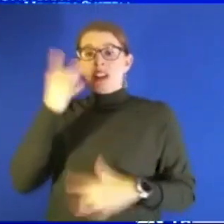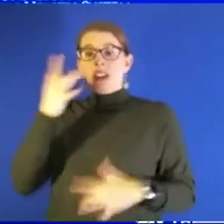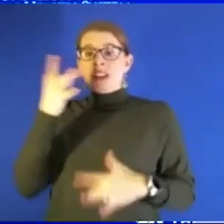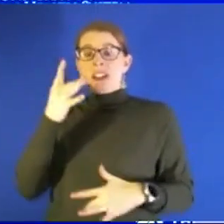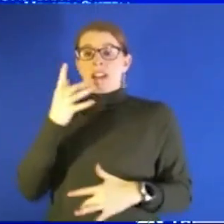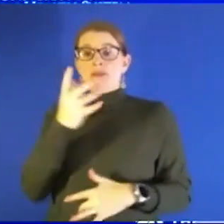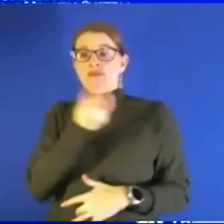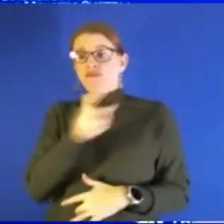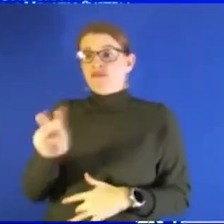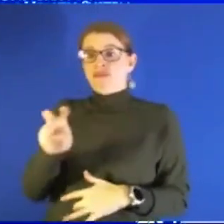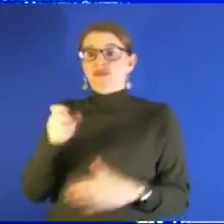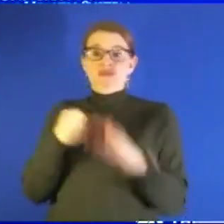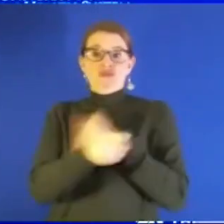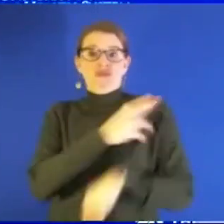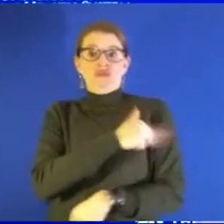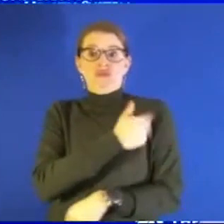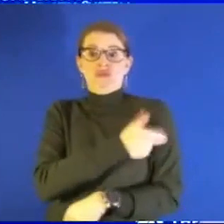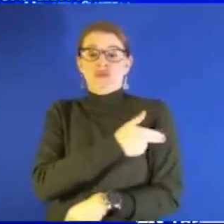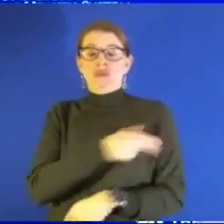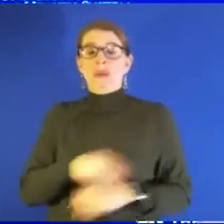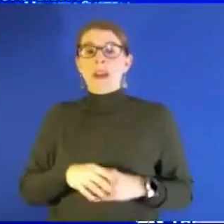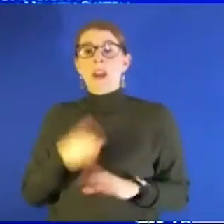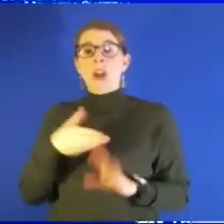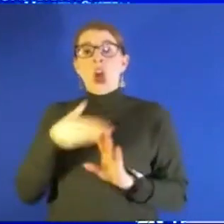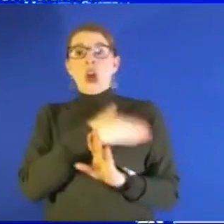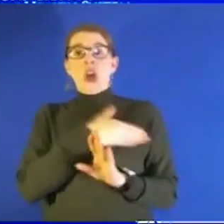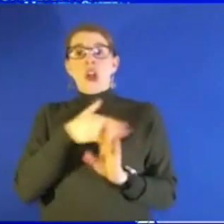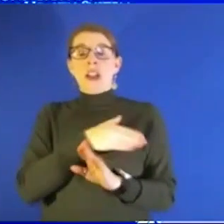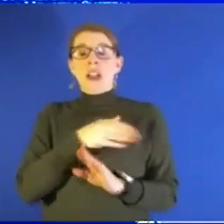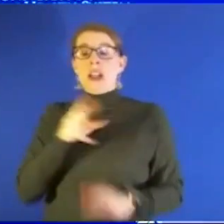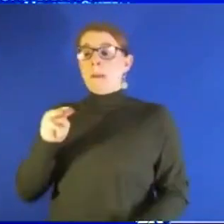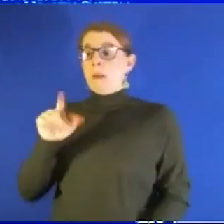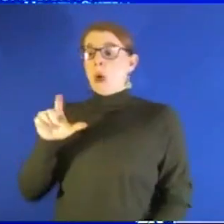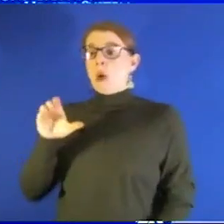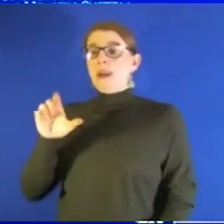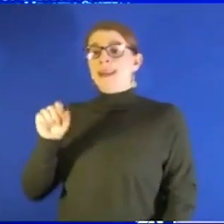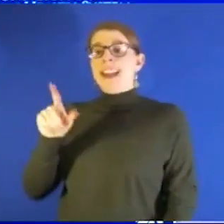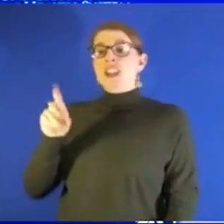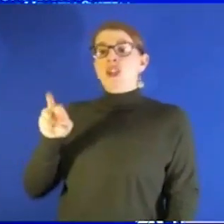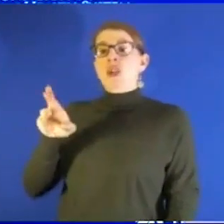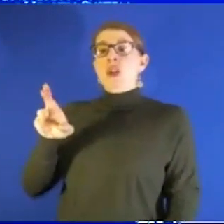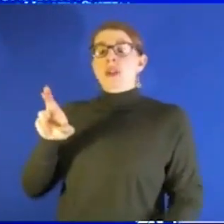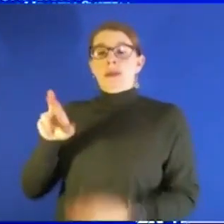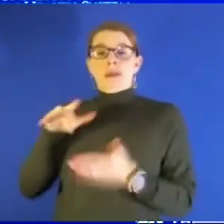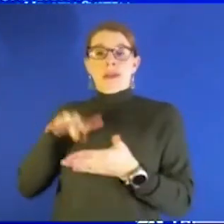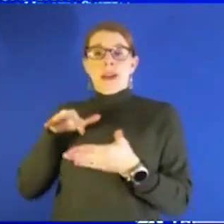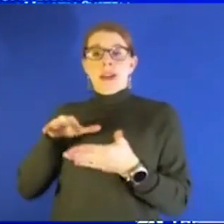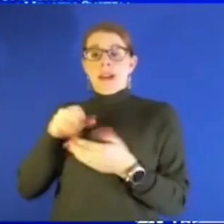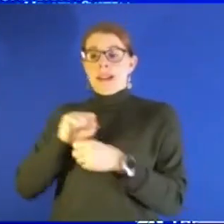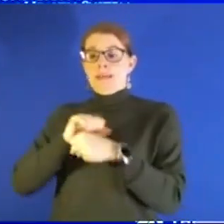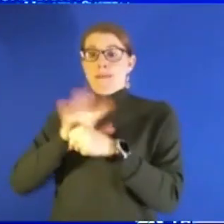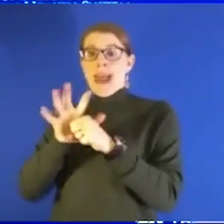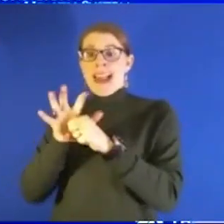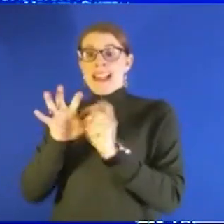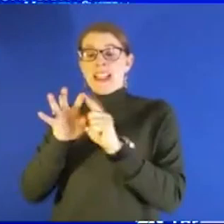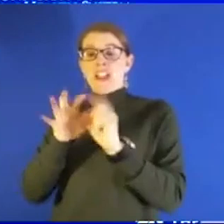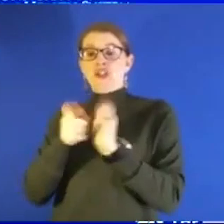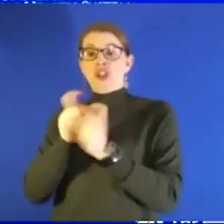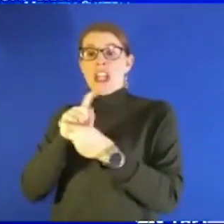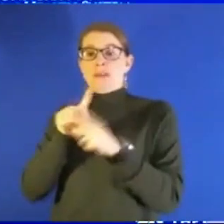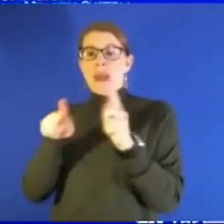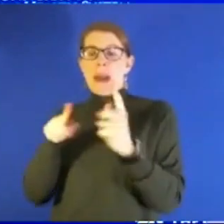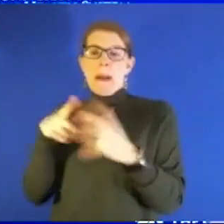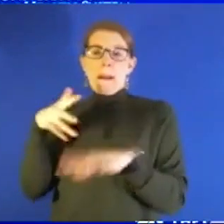of the early molecular studies that although the spike has changed, it binds very well to our